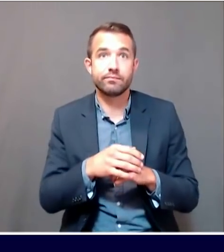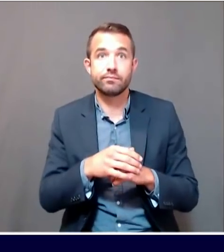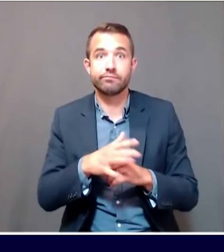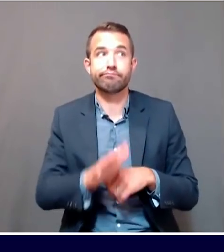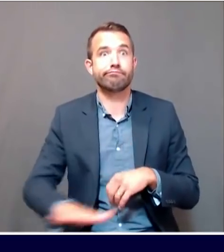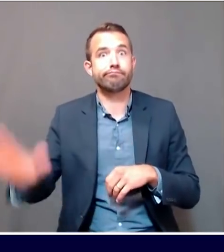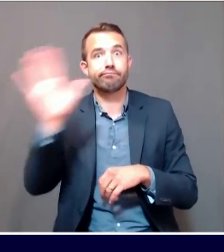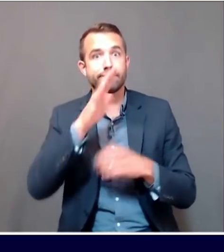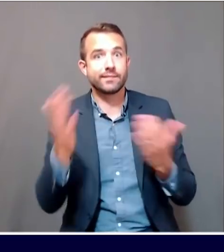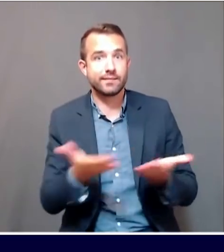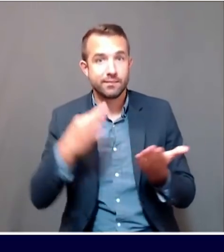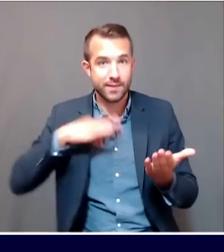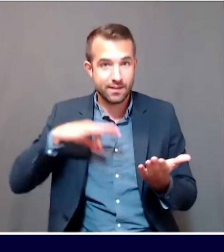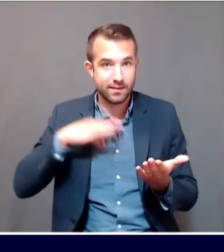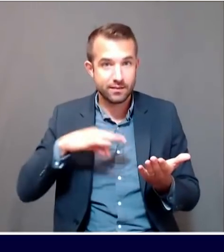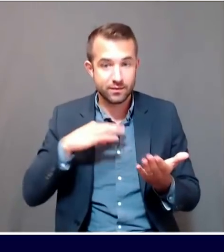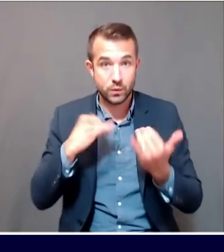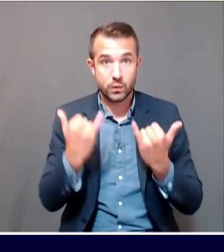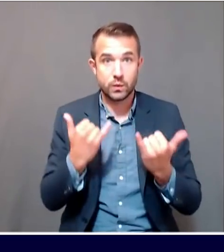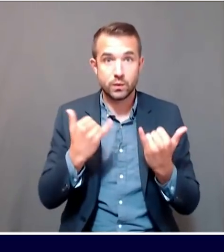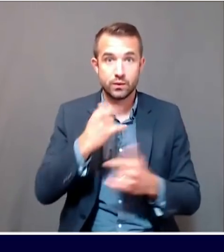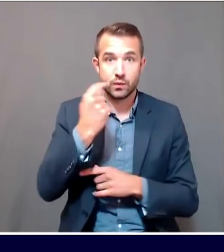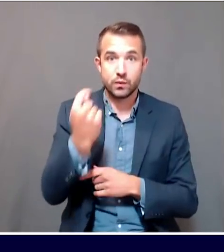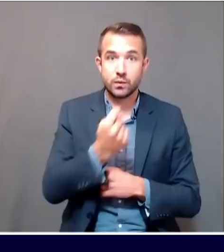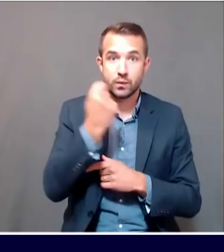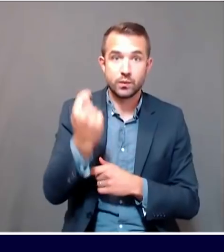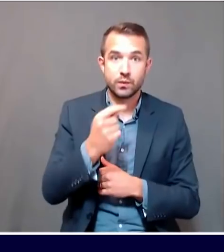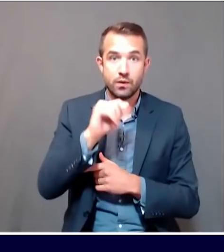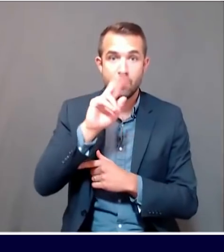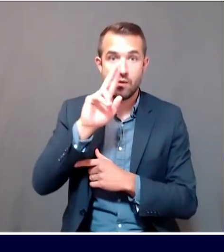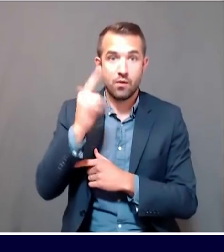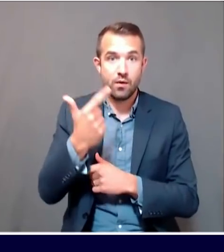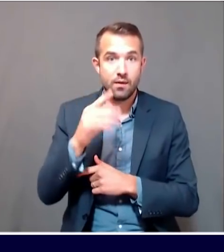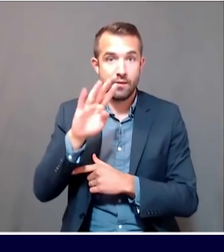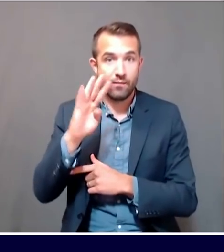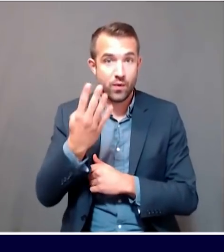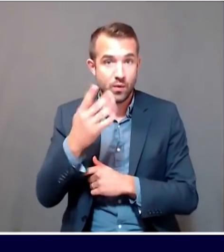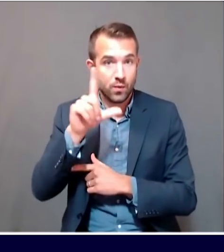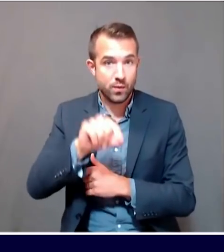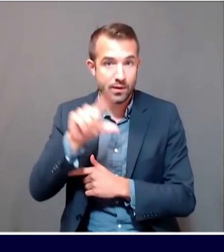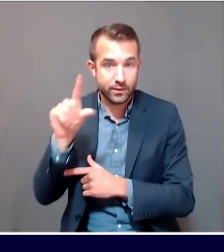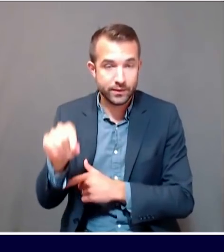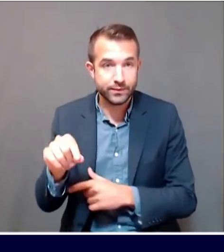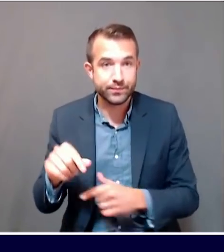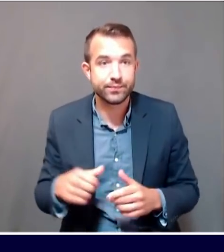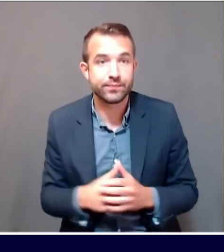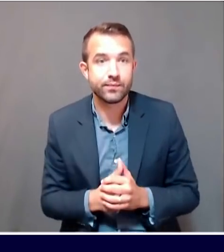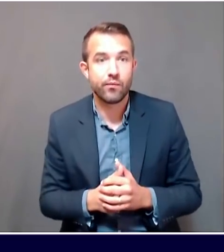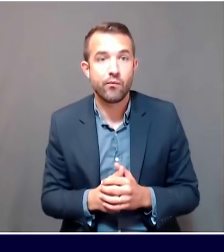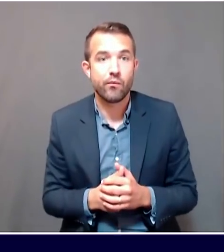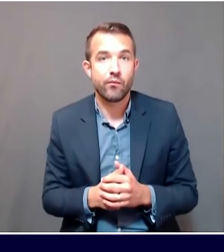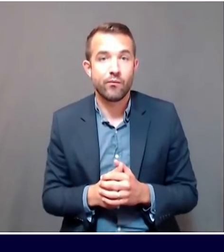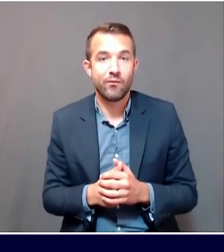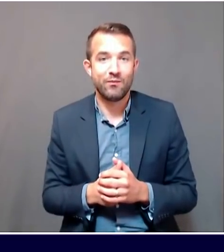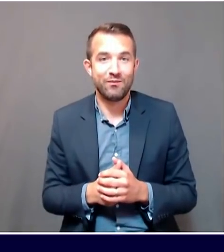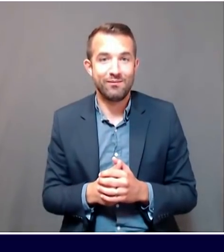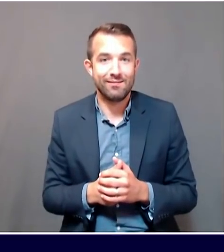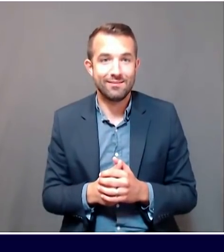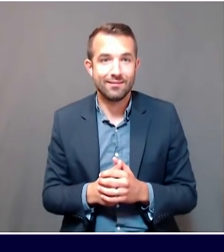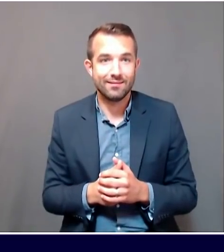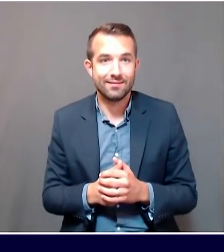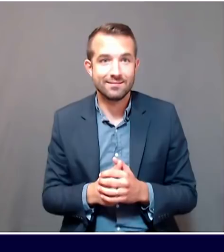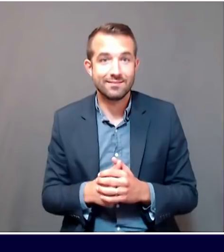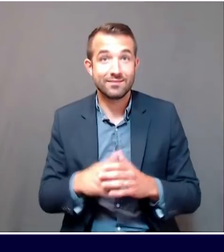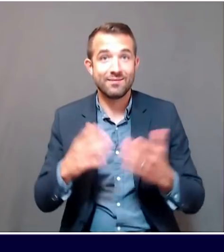Maine for today, Tuesday, August 4th, 2020. I'd like to begin